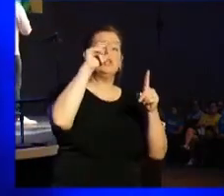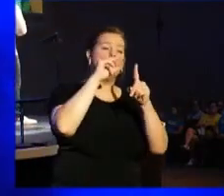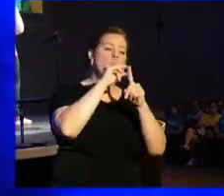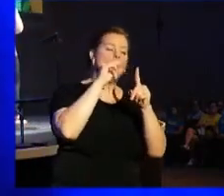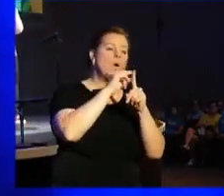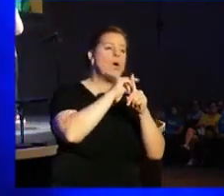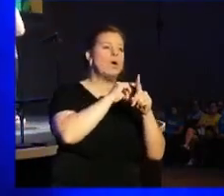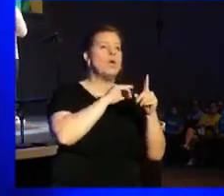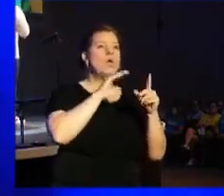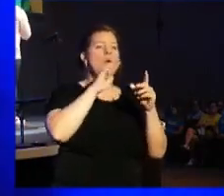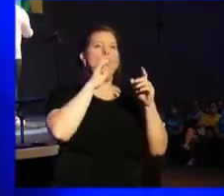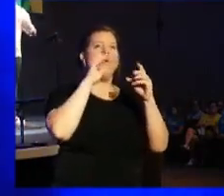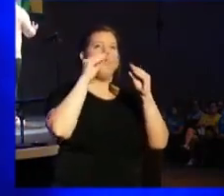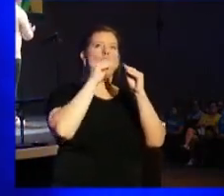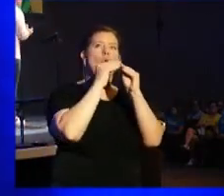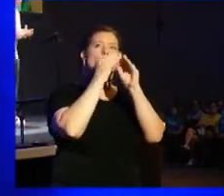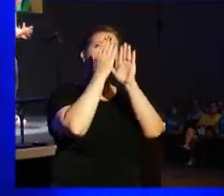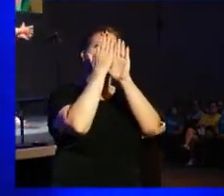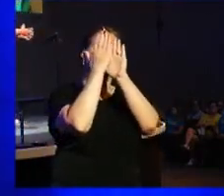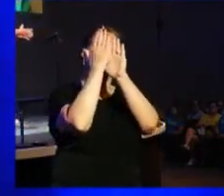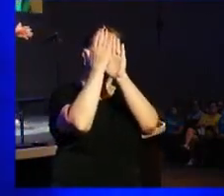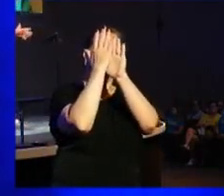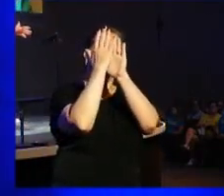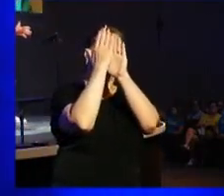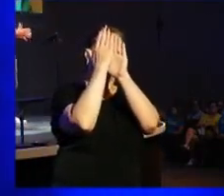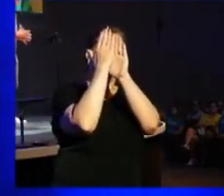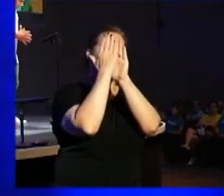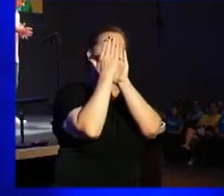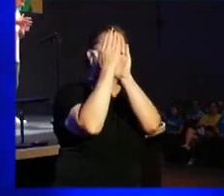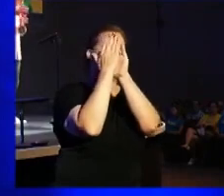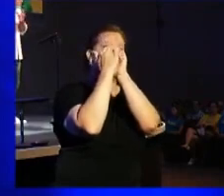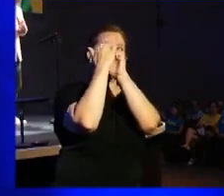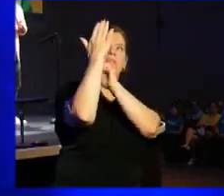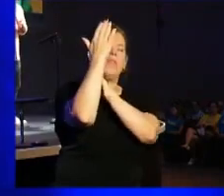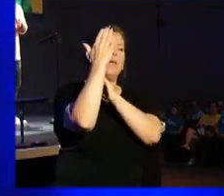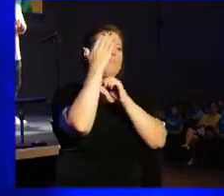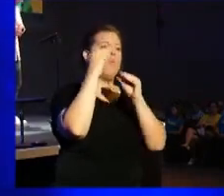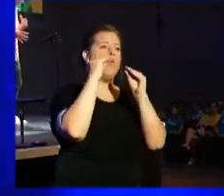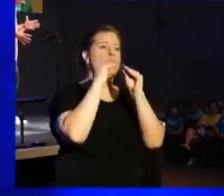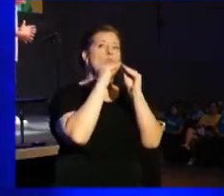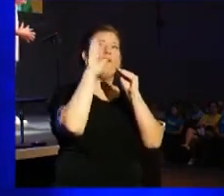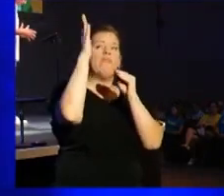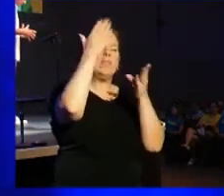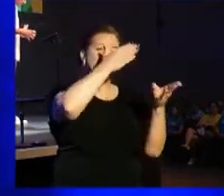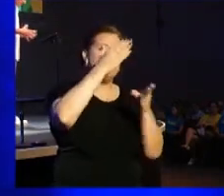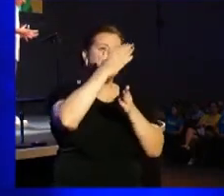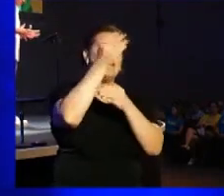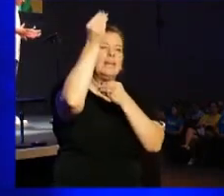his presence, more of longing to know, God, what is your next step for me in this stage of my life?